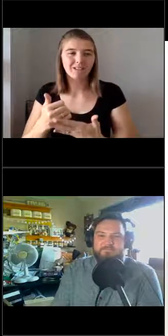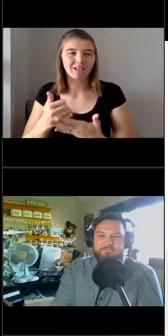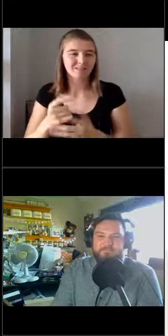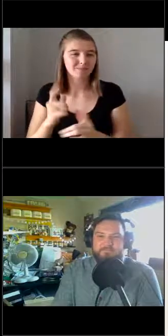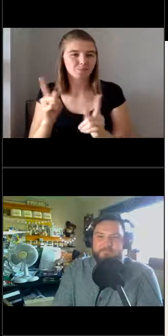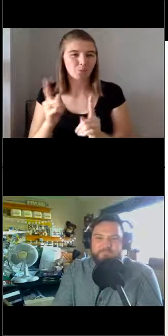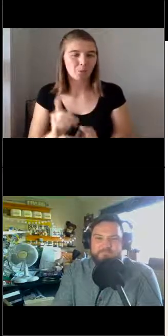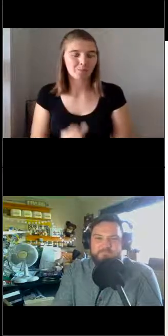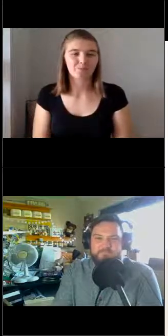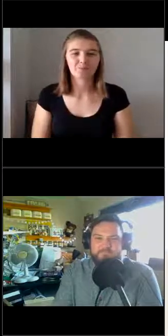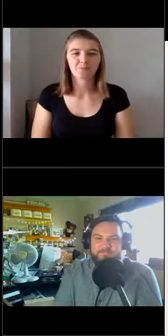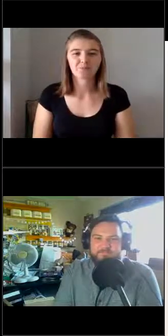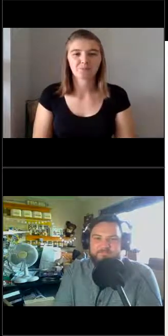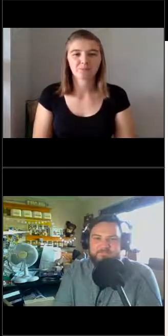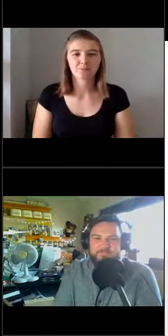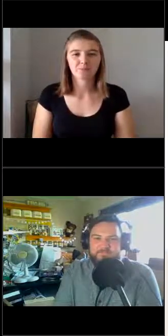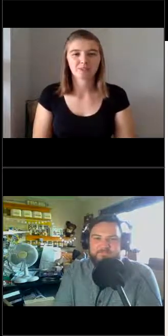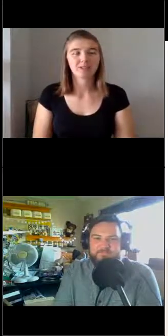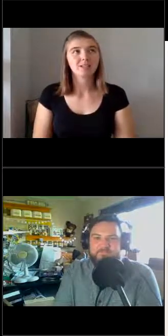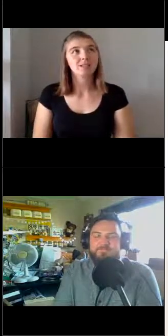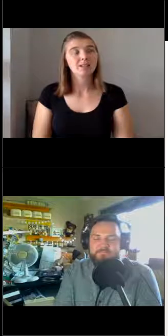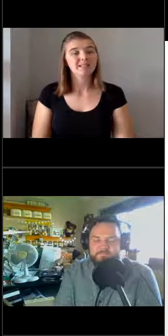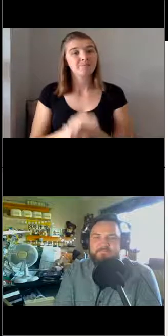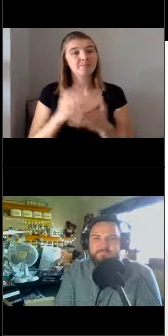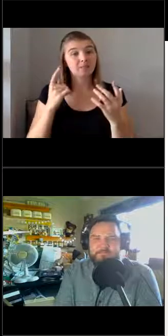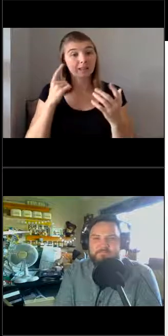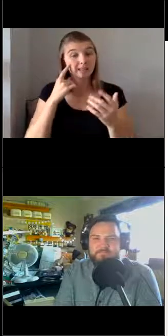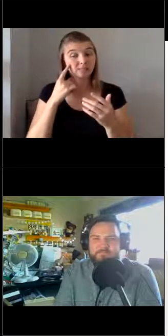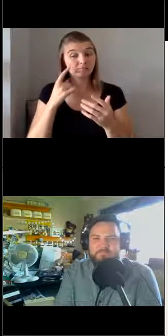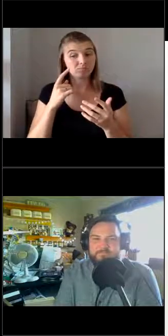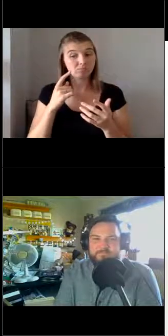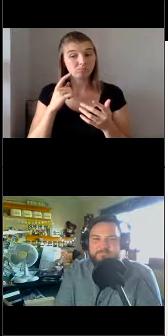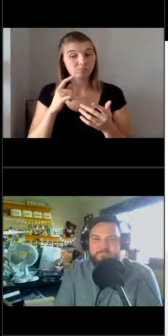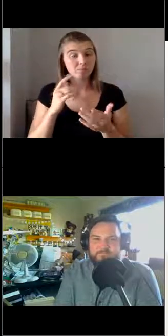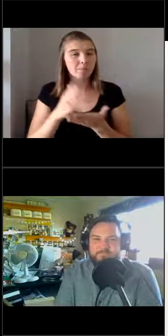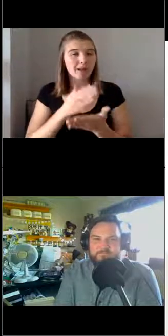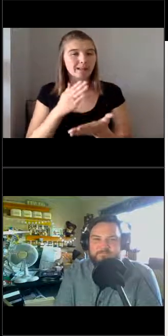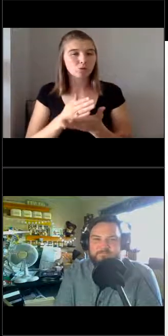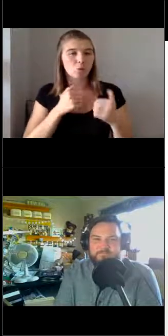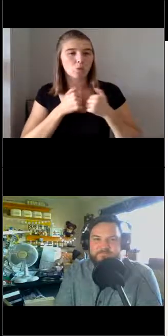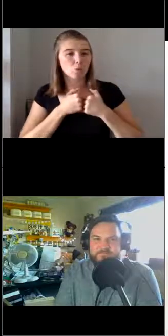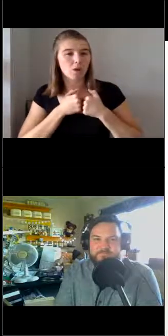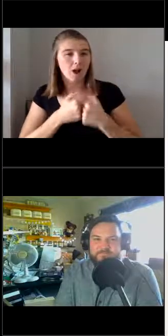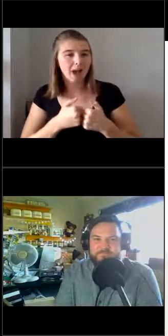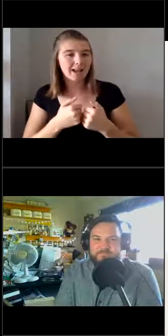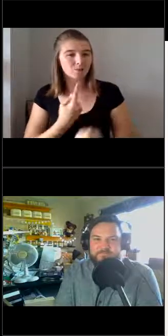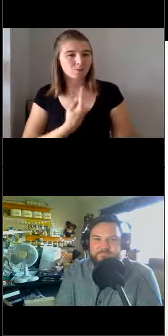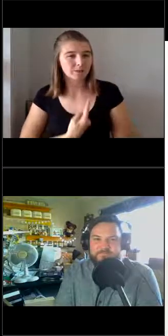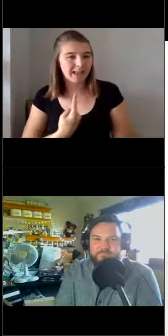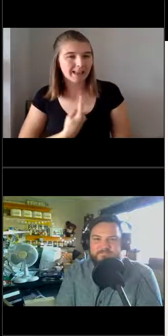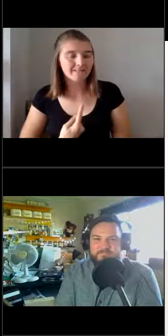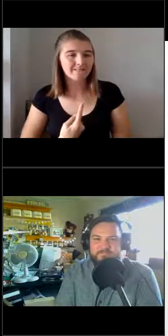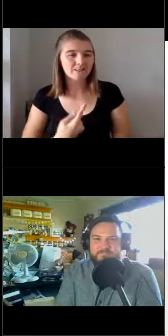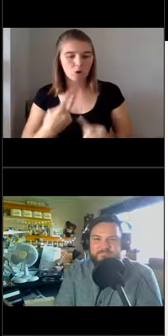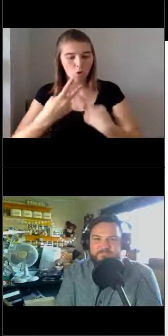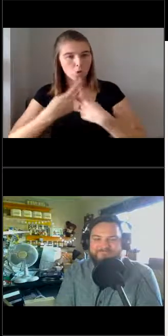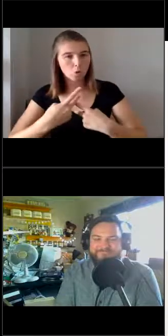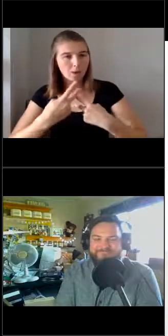I think be kind to yourself, and, you know, to be honest, I think things will work out in the